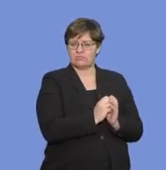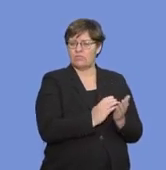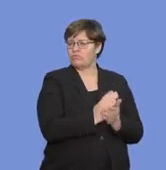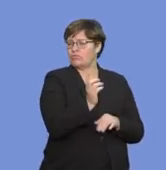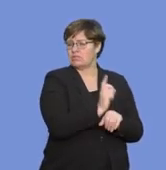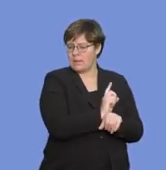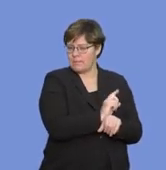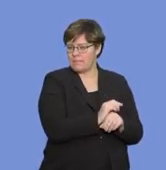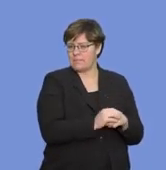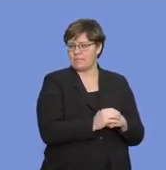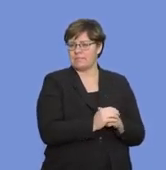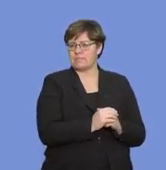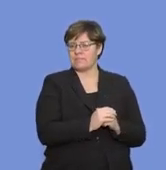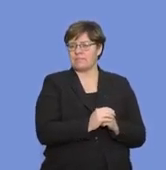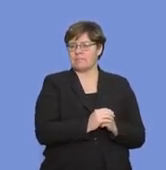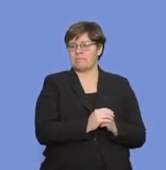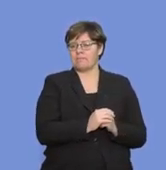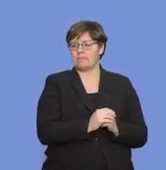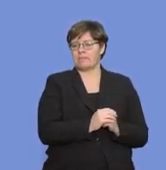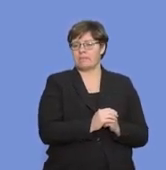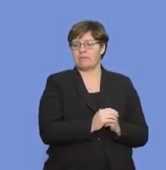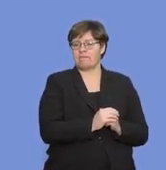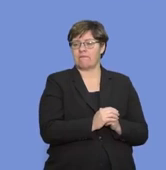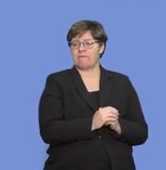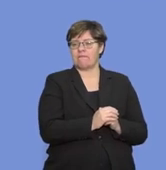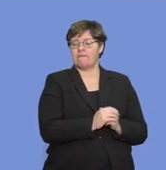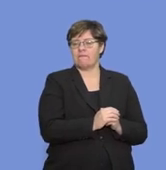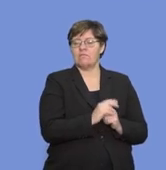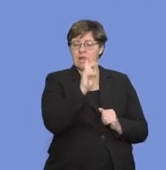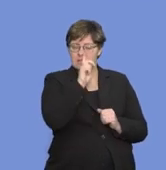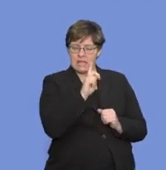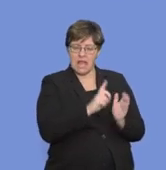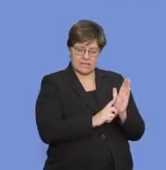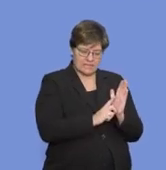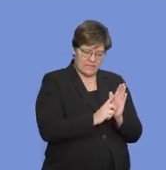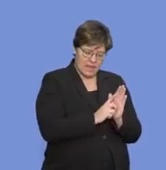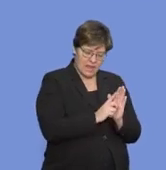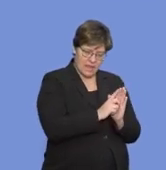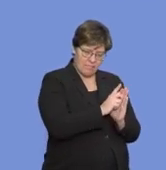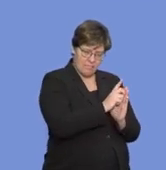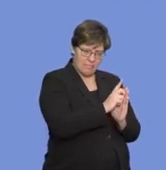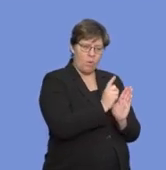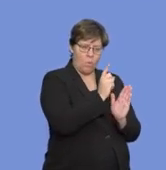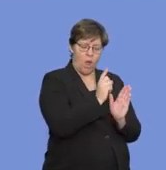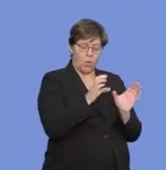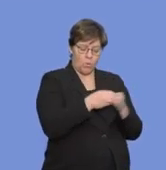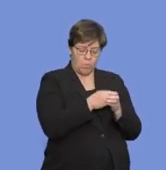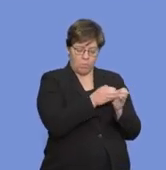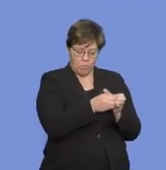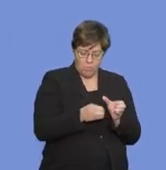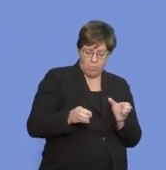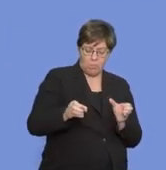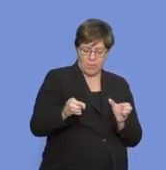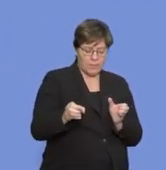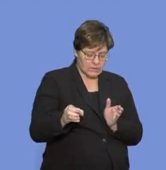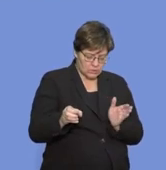time. So this is basically time here. And as we see them developing, we see that there's a group that branches